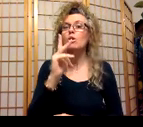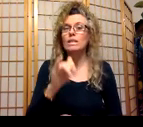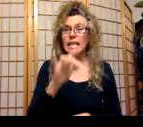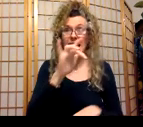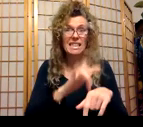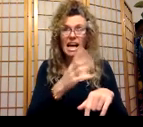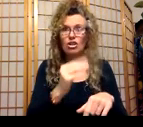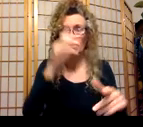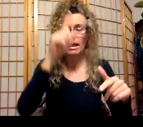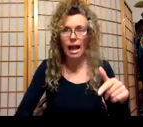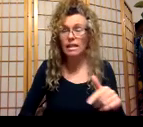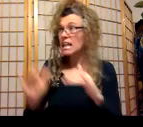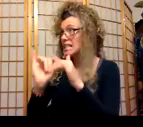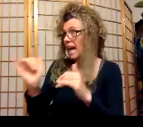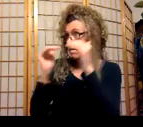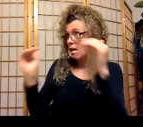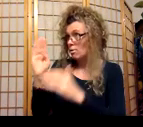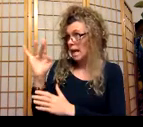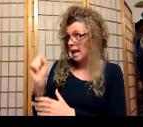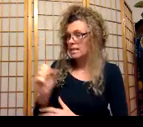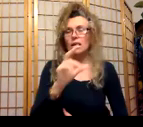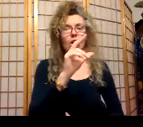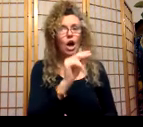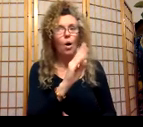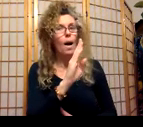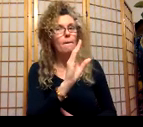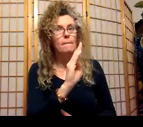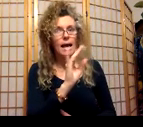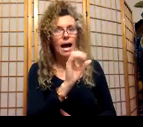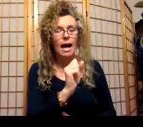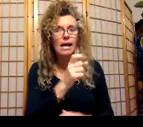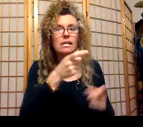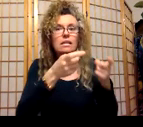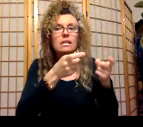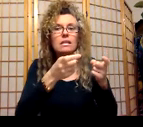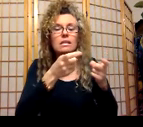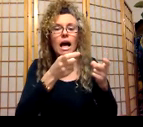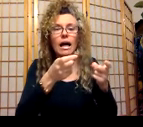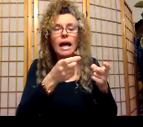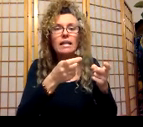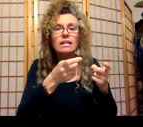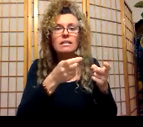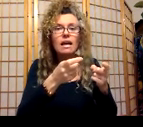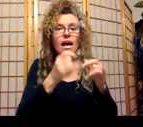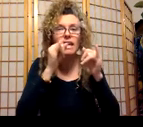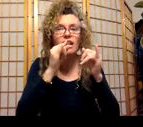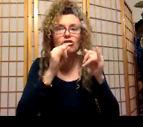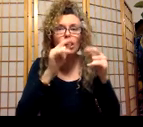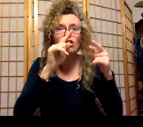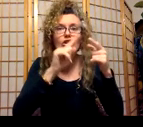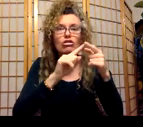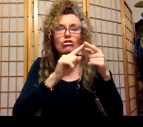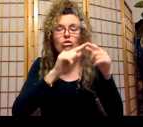Are they on the same level as BIS? No, BIS delegates the execution of instructions to the others,